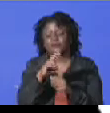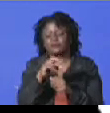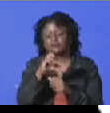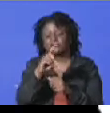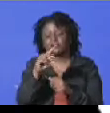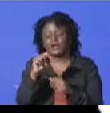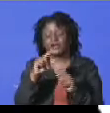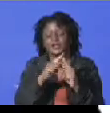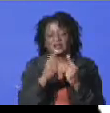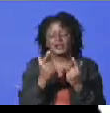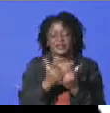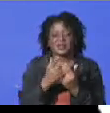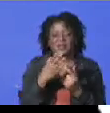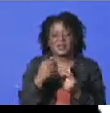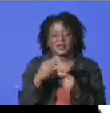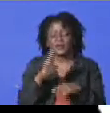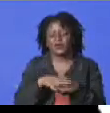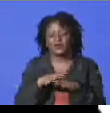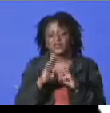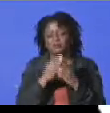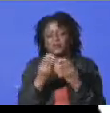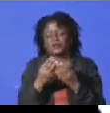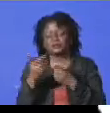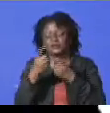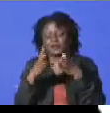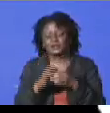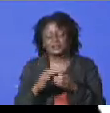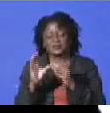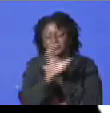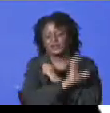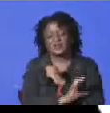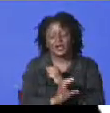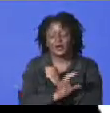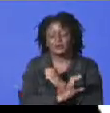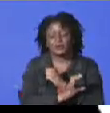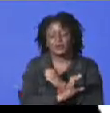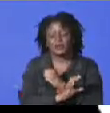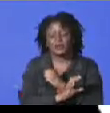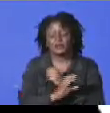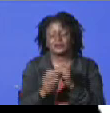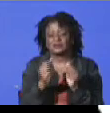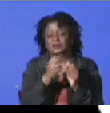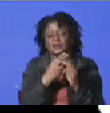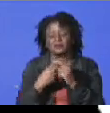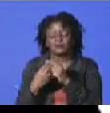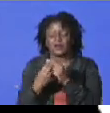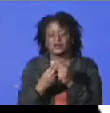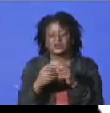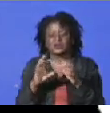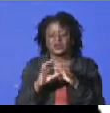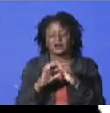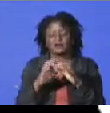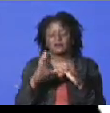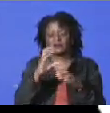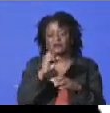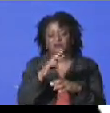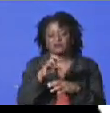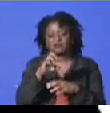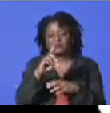Government, and the Board of Directors of the Caribbean Confederation of Credit Unions. She was also a member of the Legal